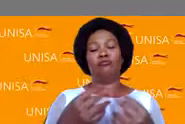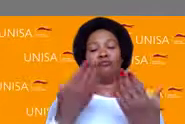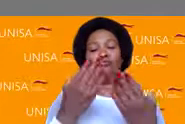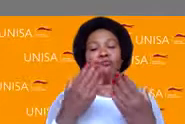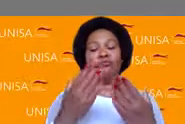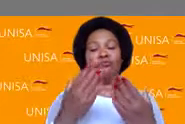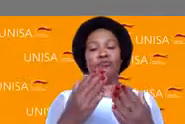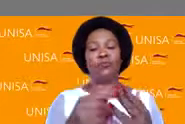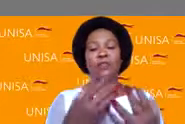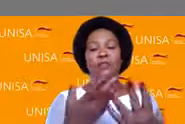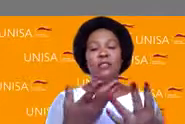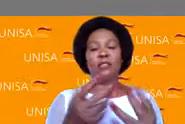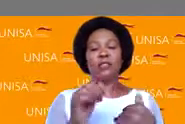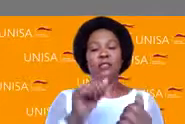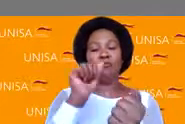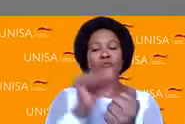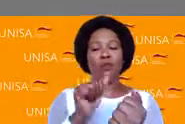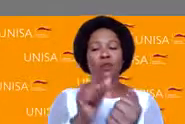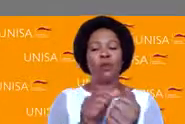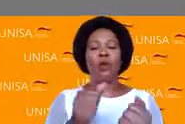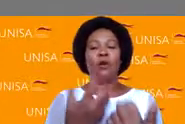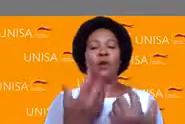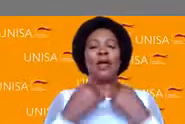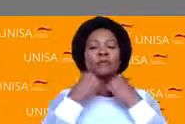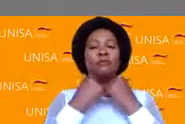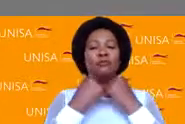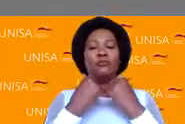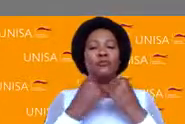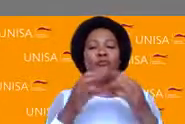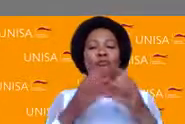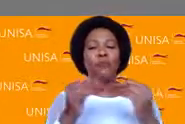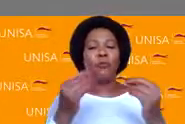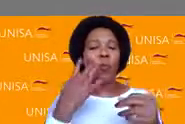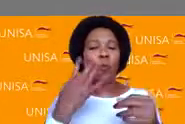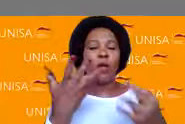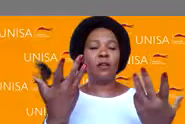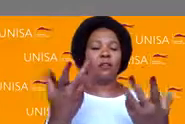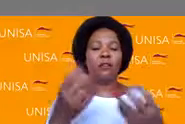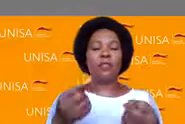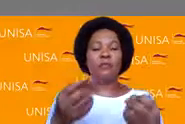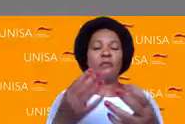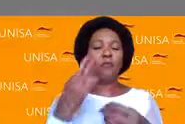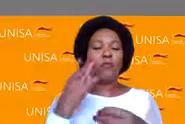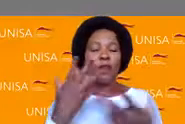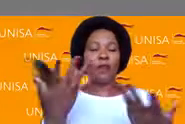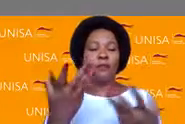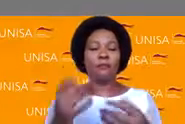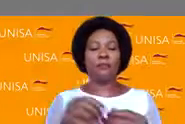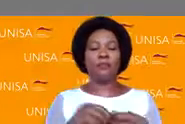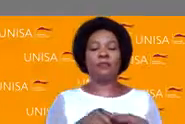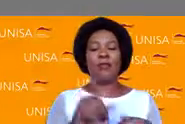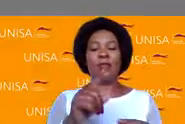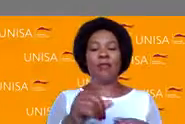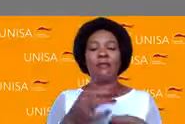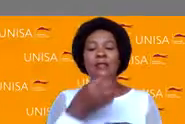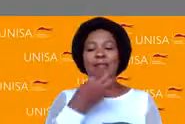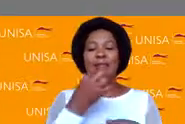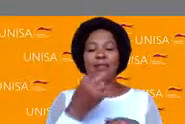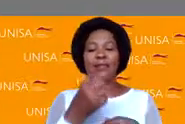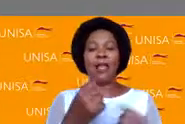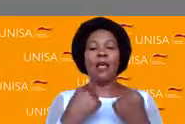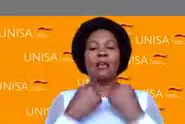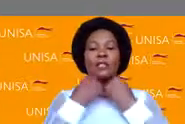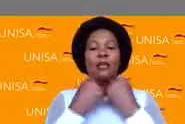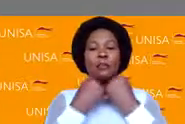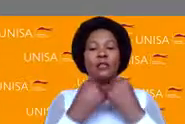of when is the assignments due or the grades that they receive. So you can generally say that the assignments tool, especially the